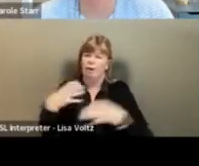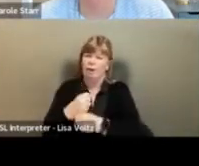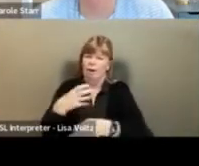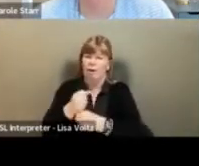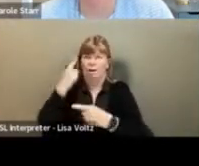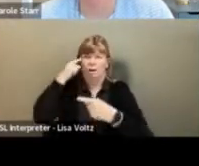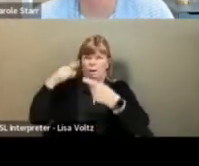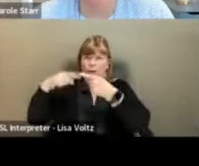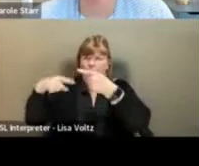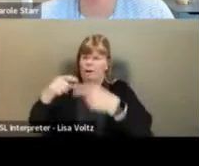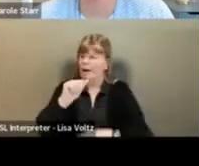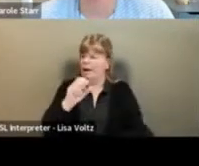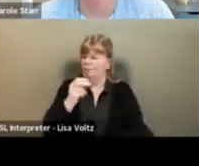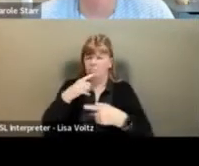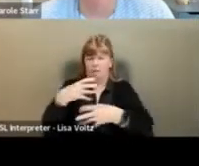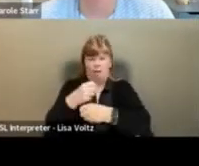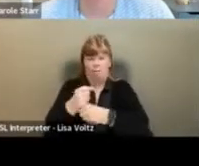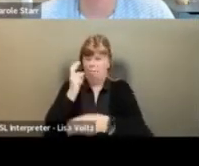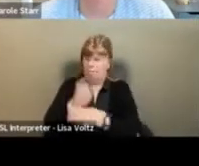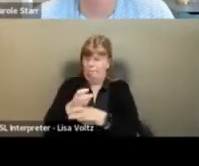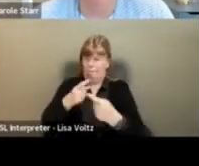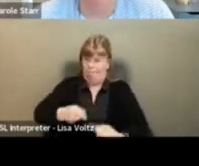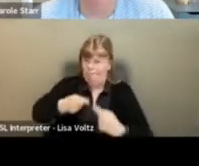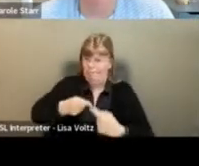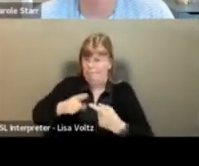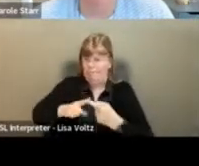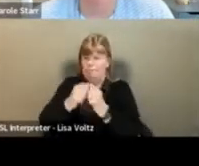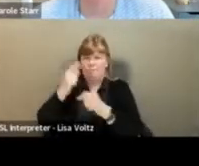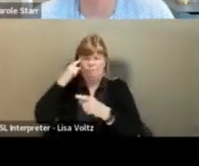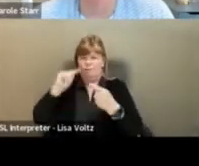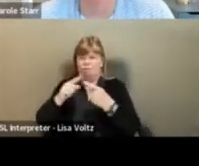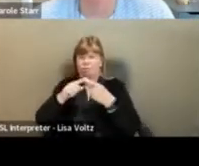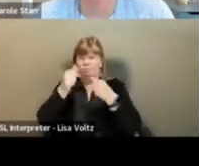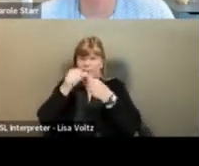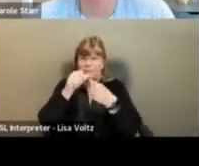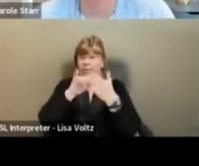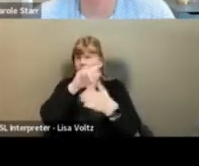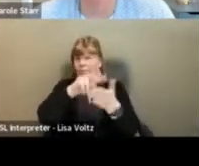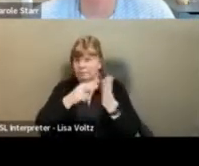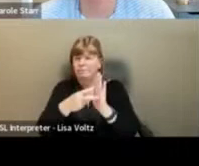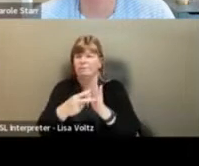because acronyms are really difficult for anyone with a brain injury.